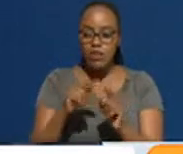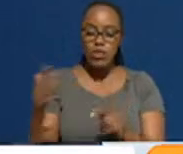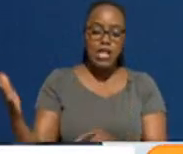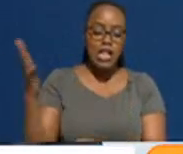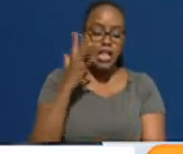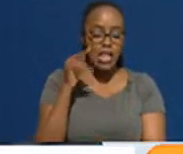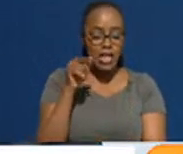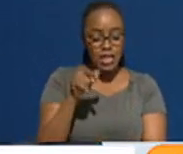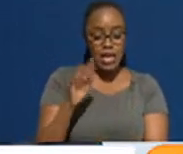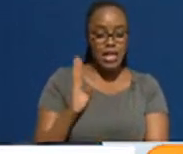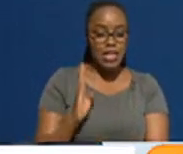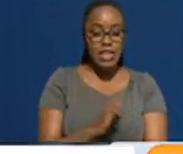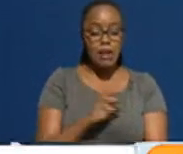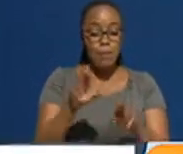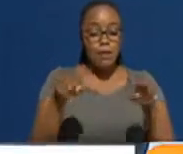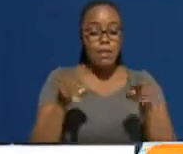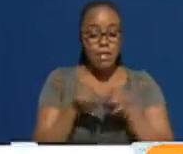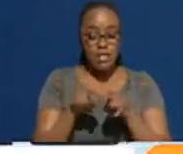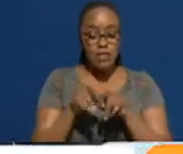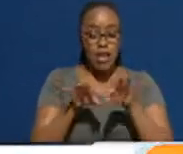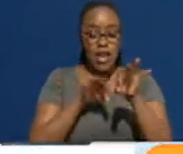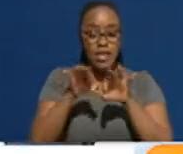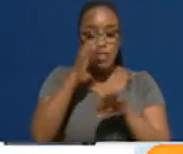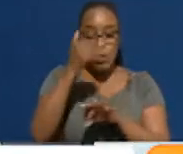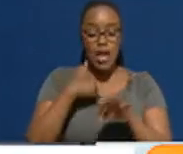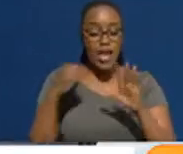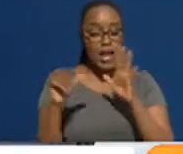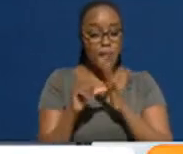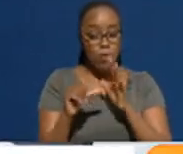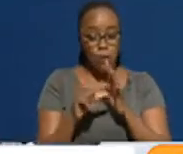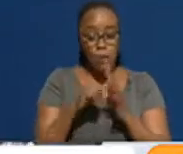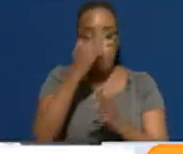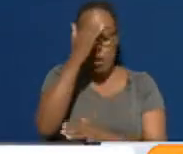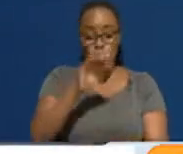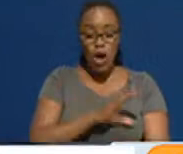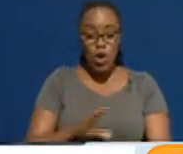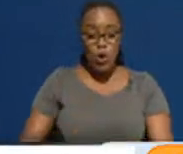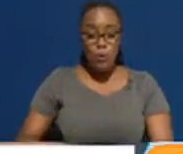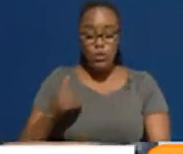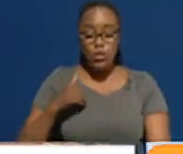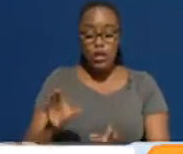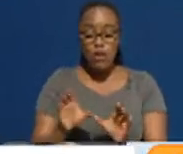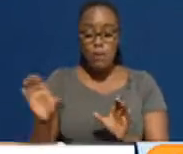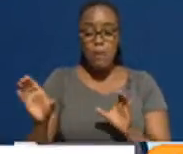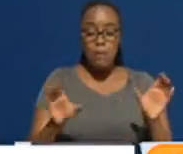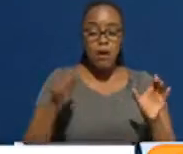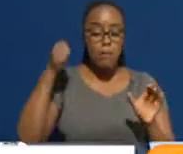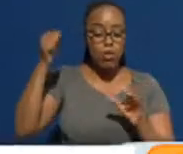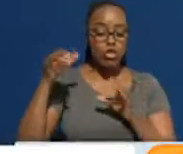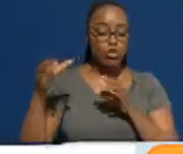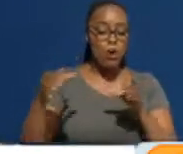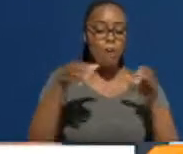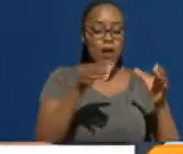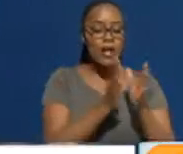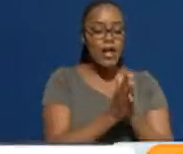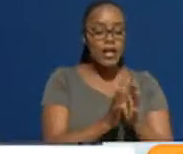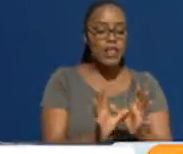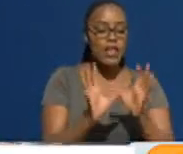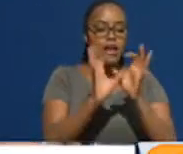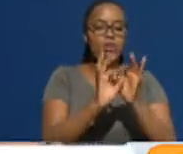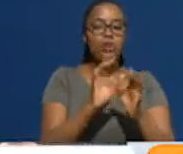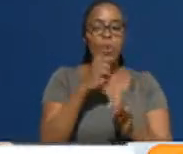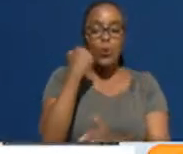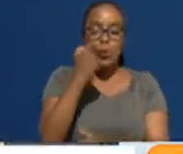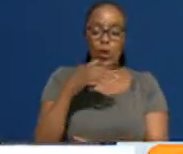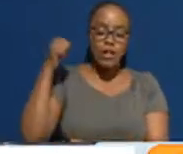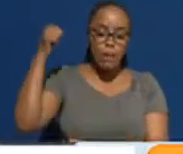this commission. And she explained why they had problems, because the commission was split between political parties and lineages across